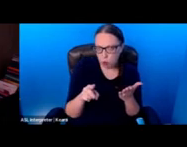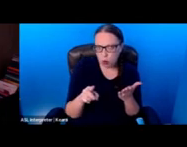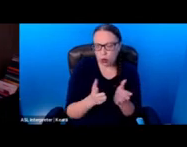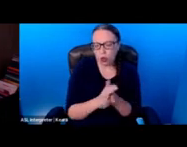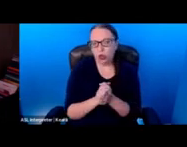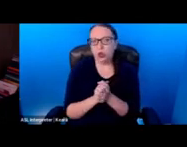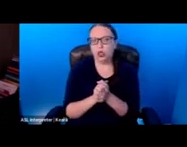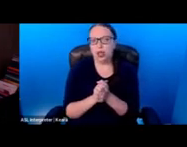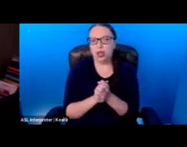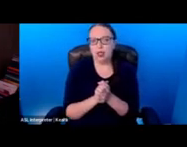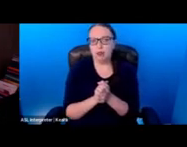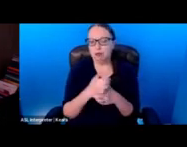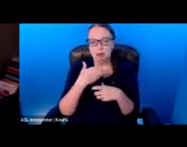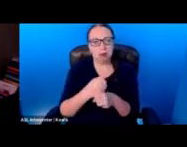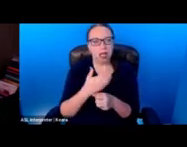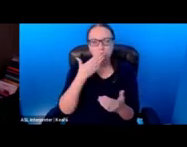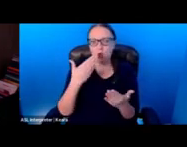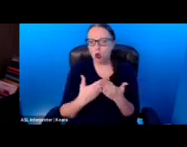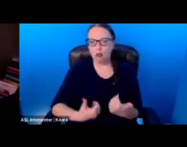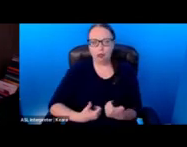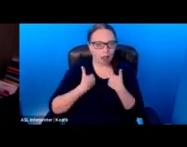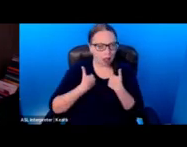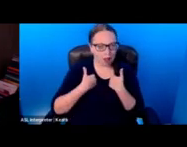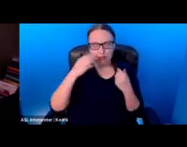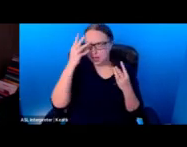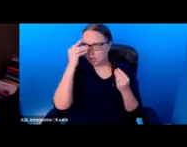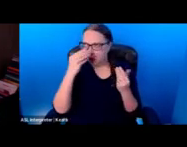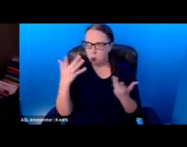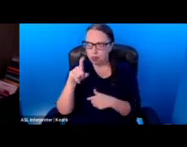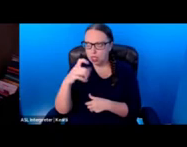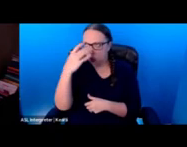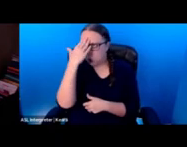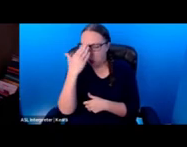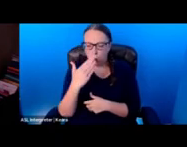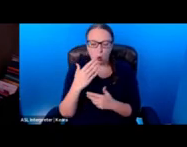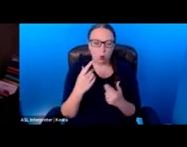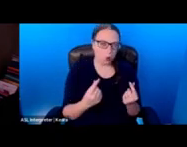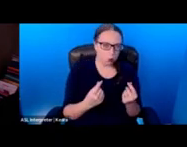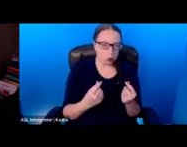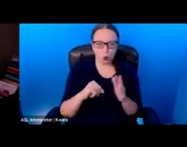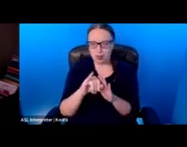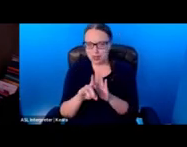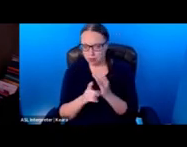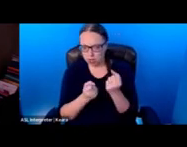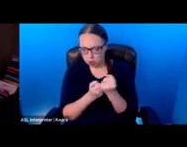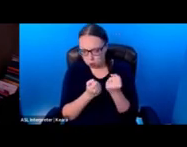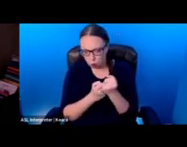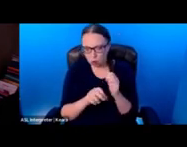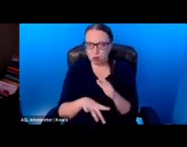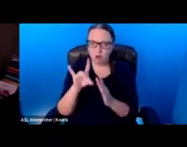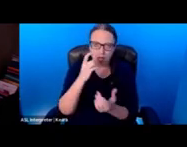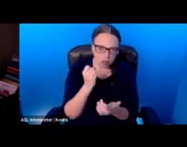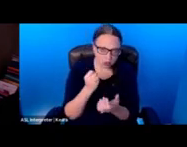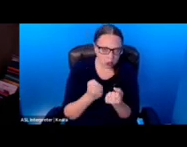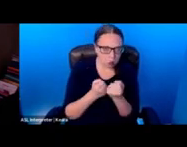you know, creating the good life, think about what they need to know and do, identify how to find or develop supports, and discover what it takes to live the life that they want